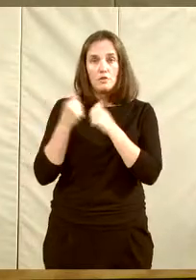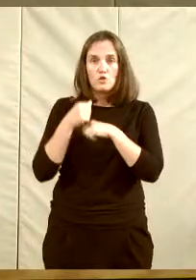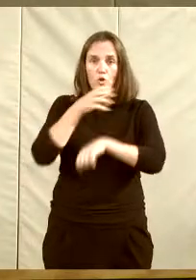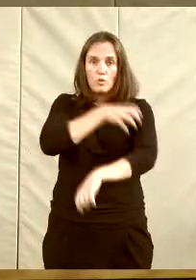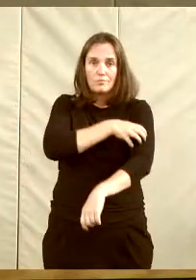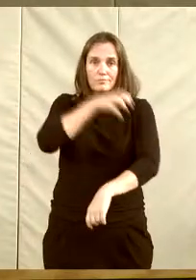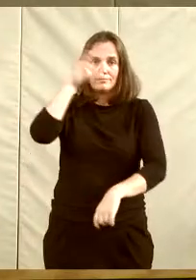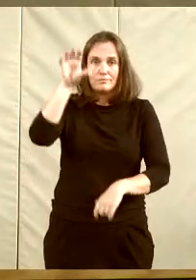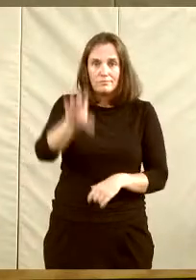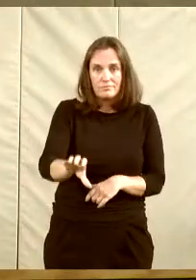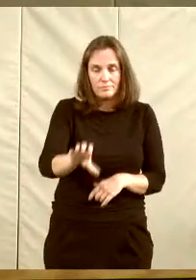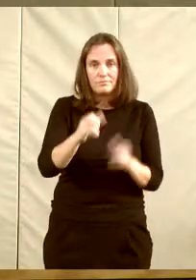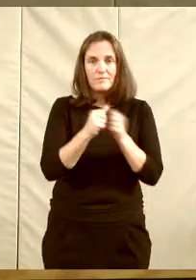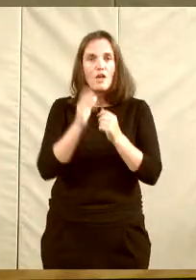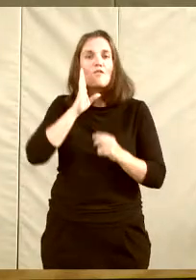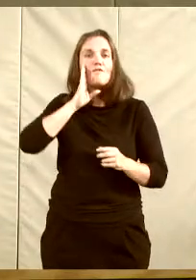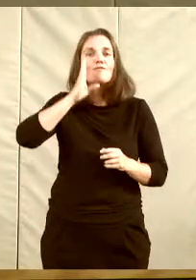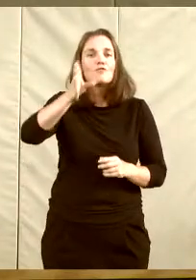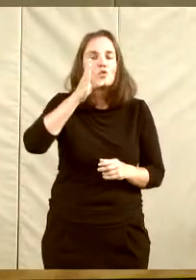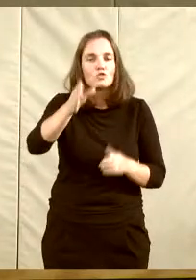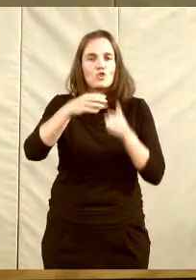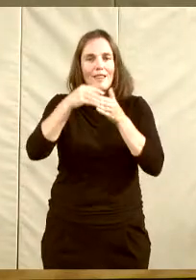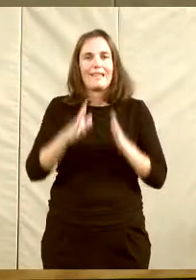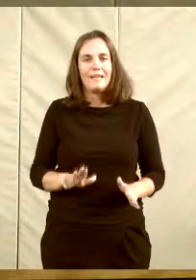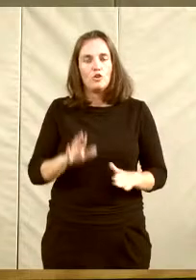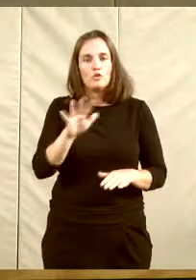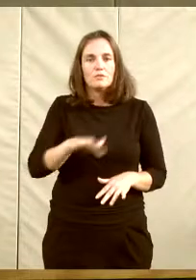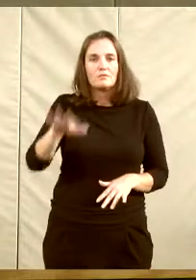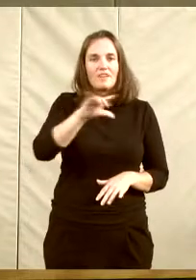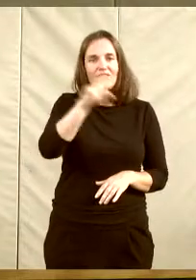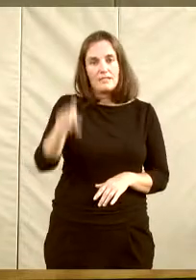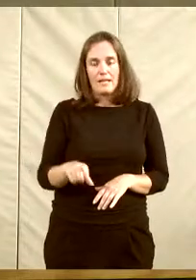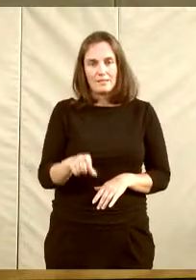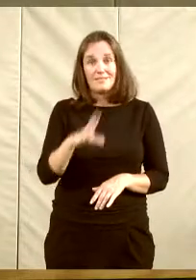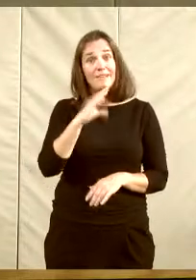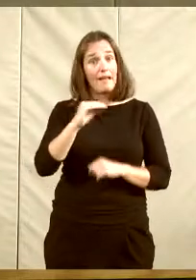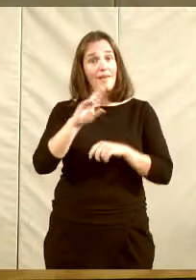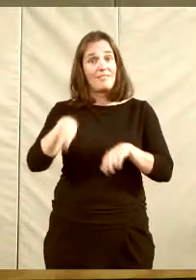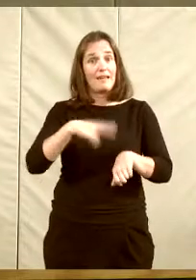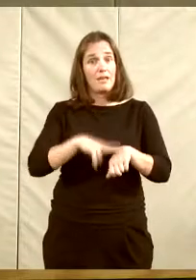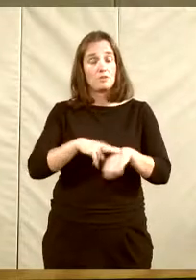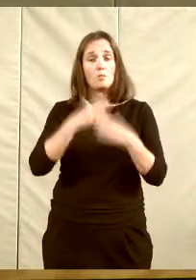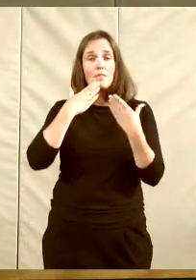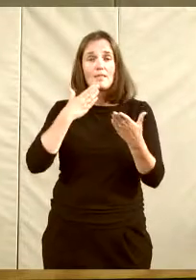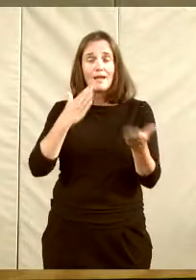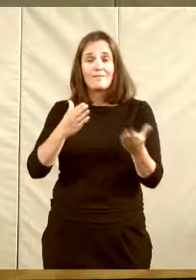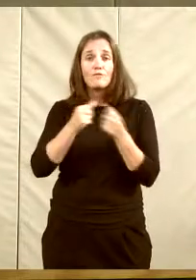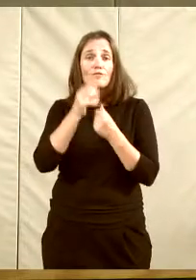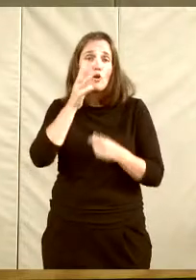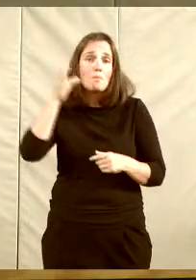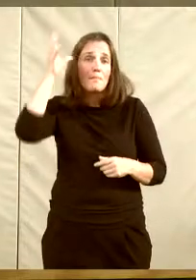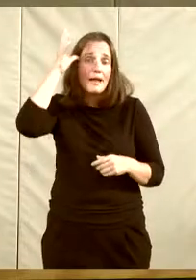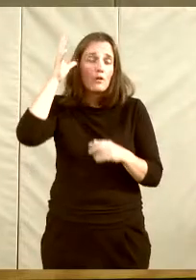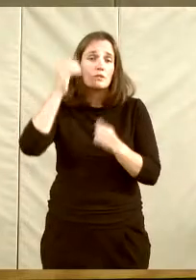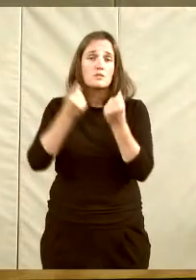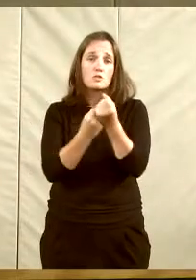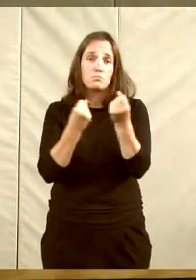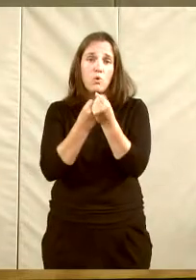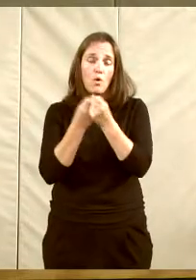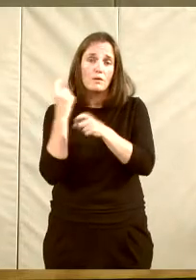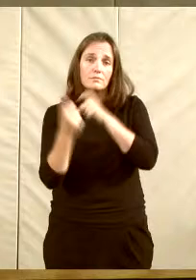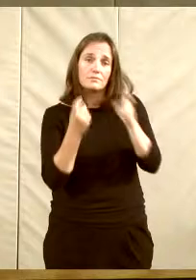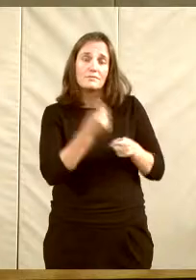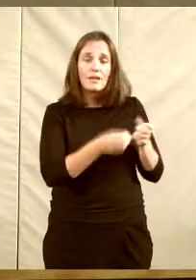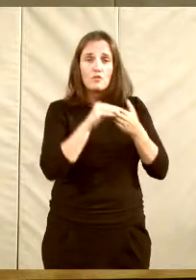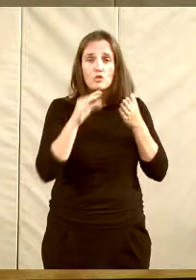you, the future leaders of Texas and our nation. I'm thankful for the support, parents, that you have given these students throughout their